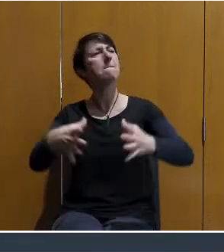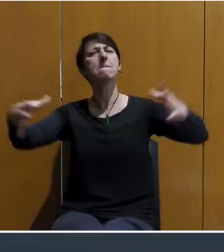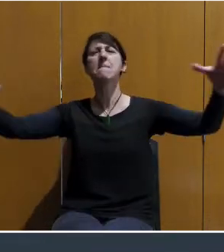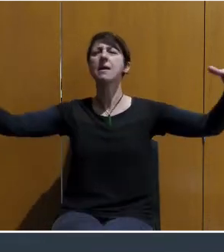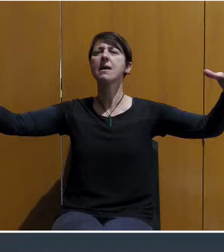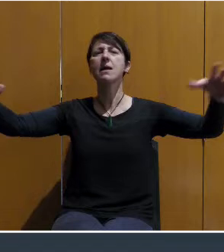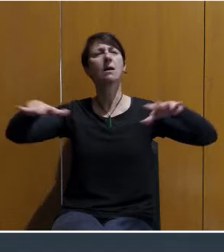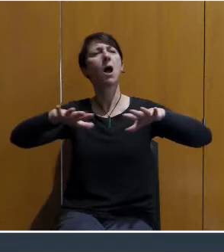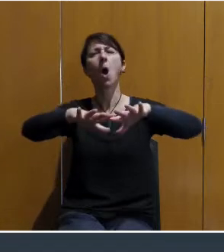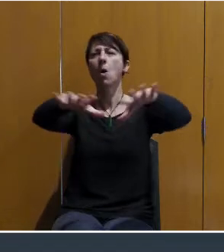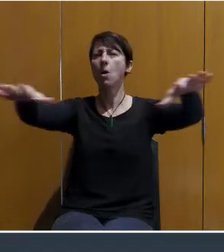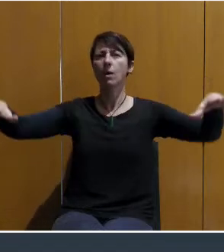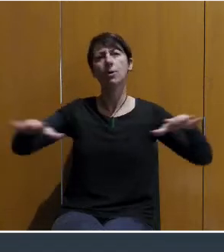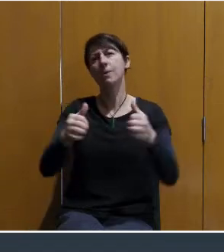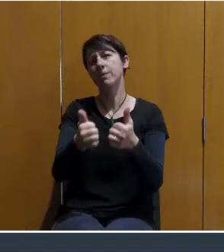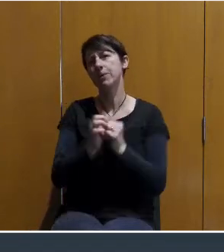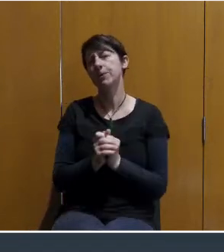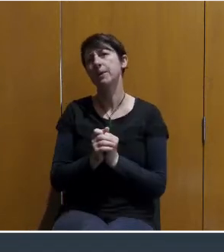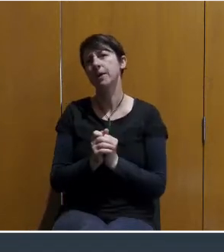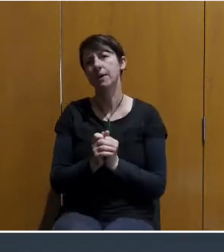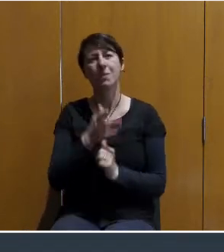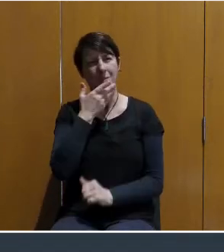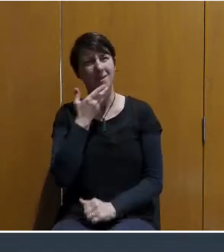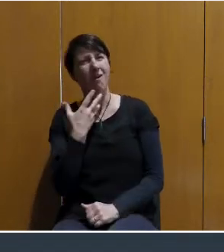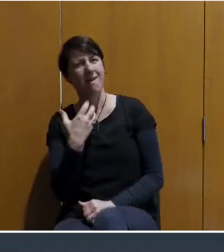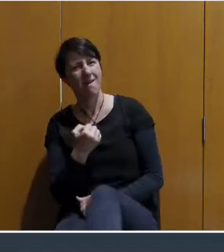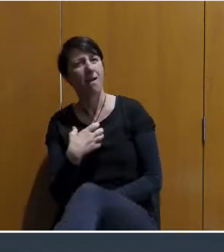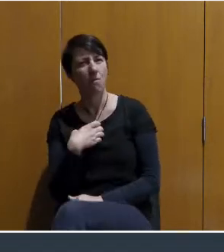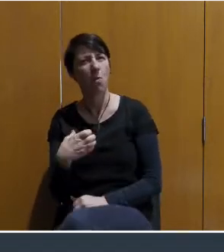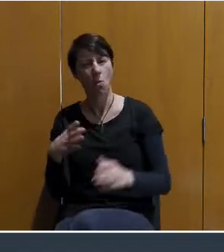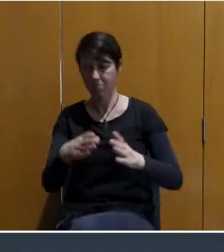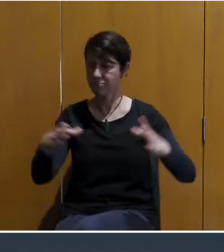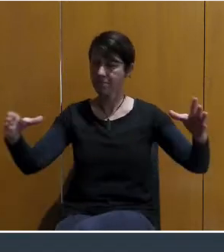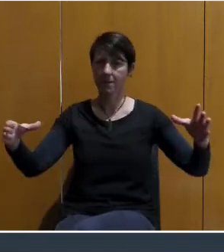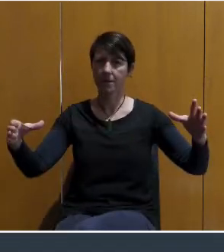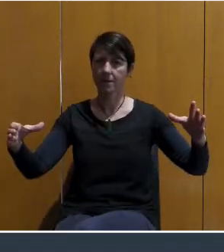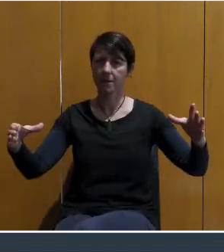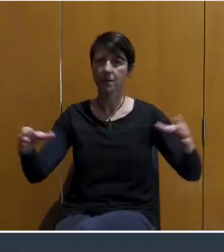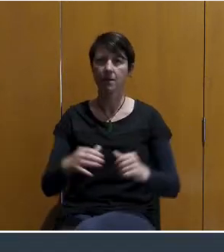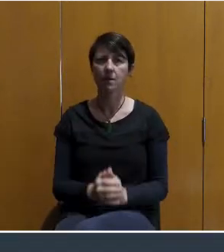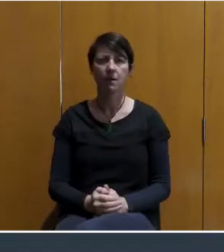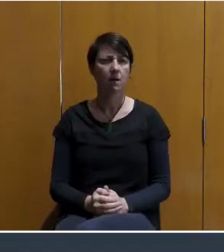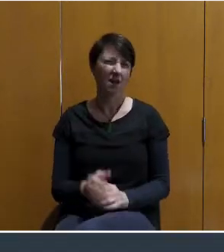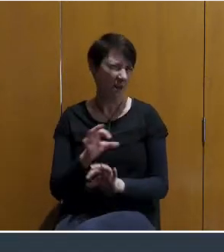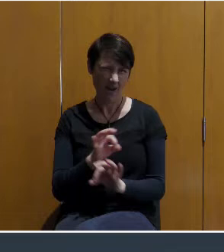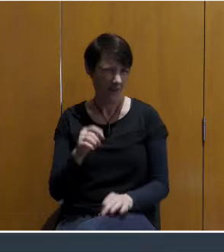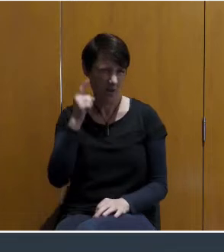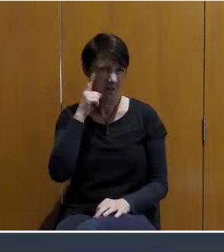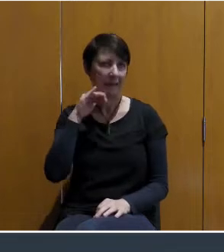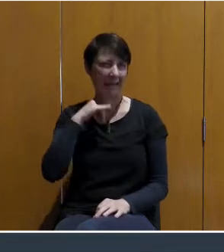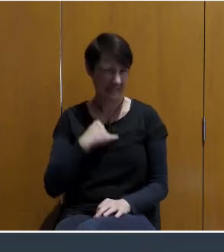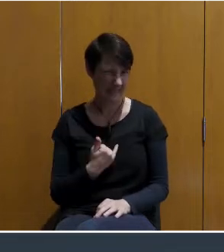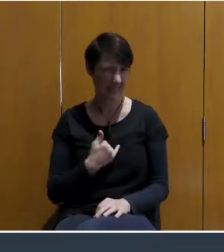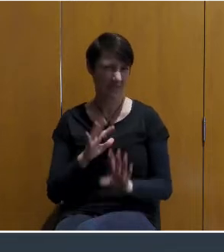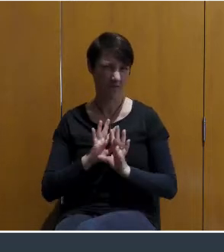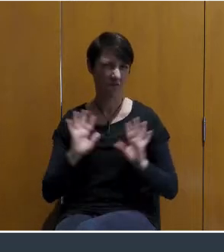specific area. I don't think it needs to be contained with a fence or anything, but